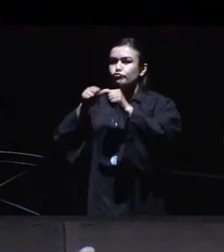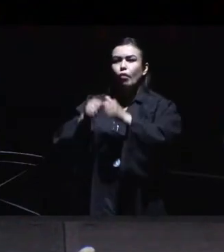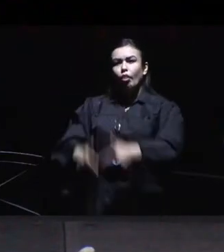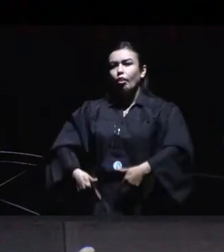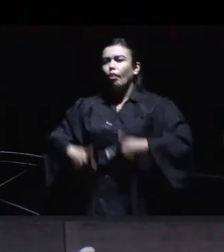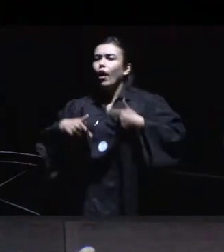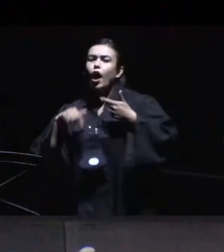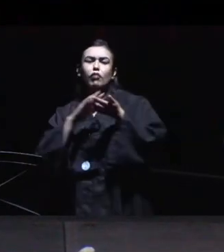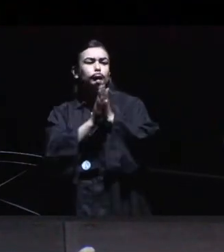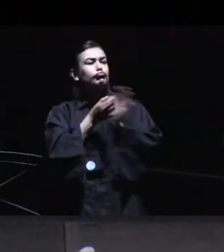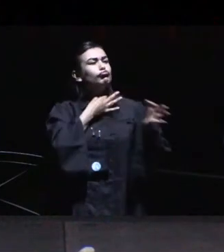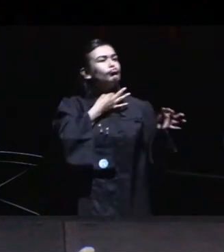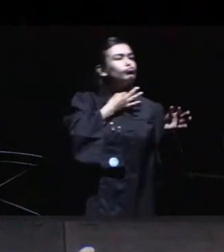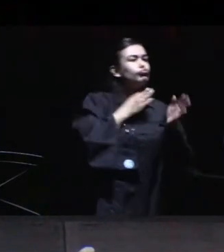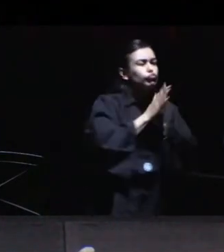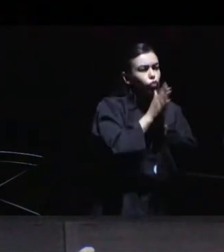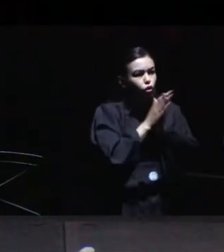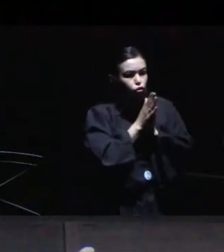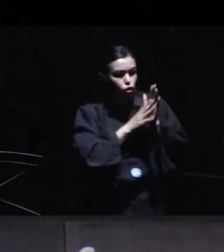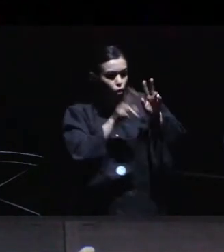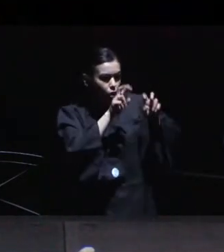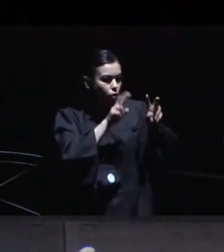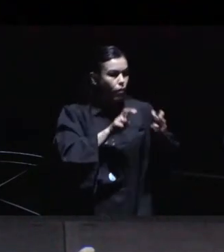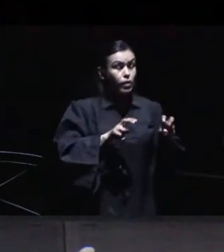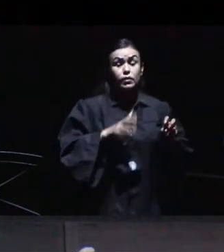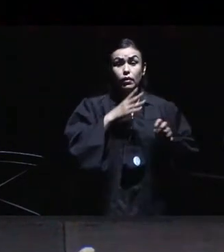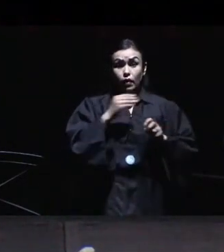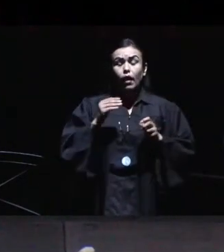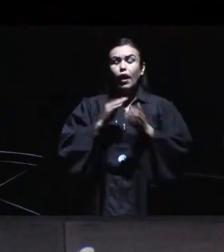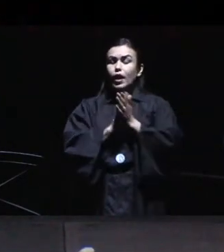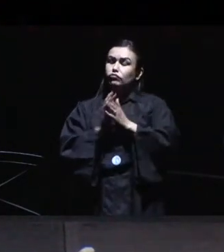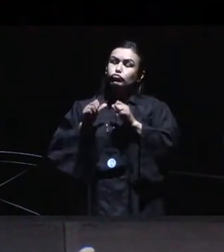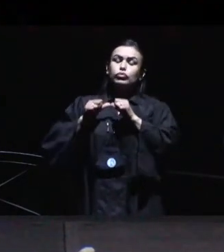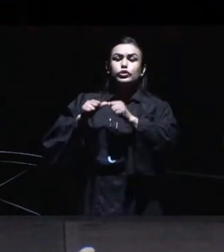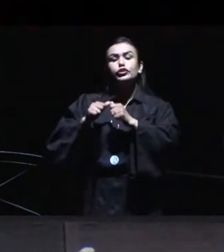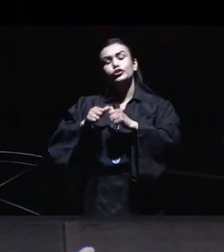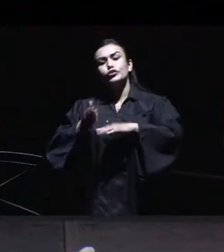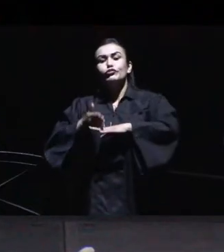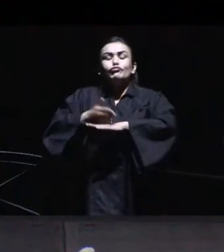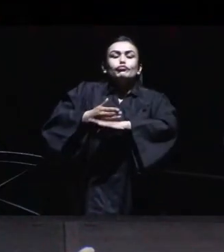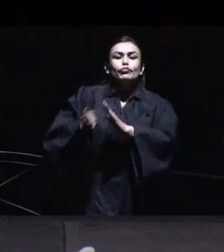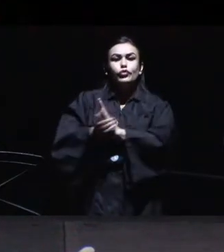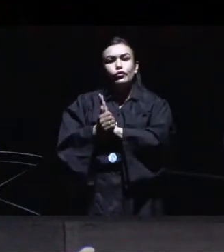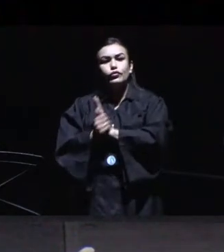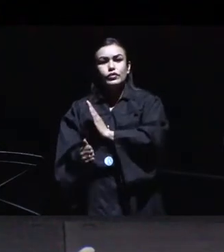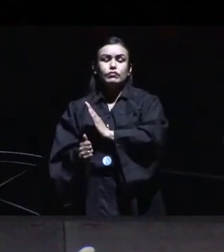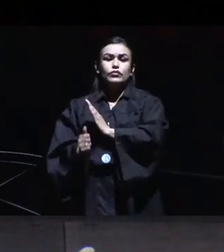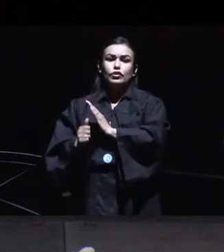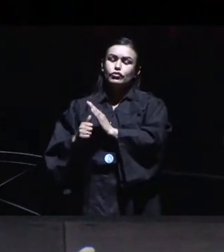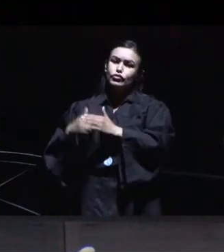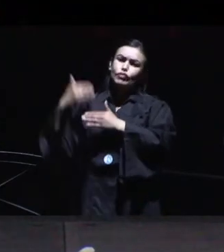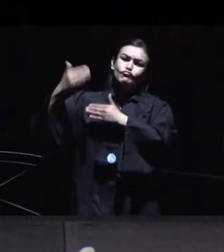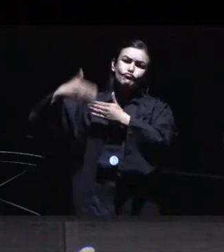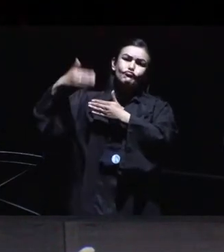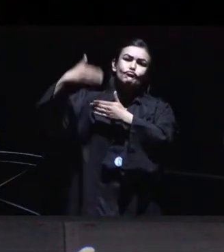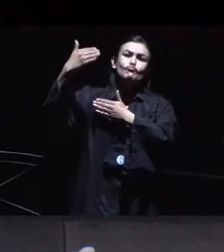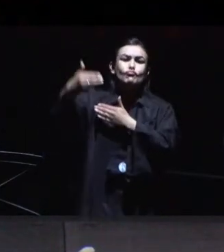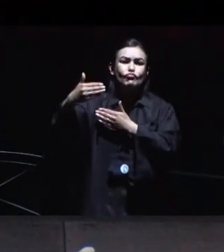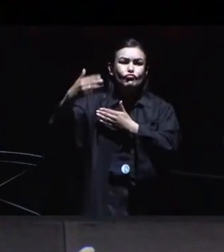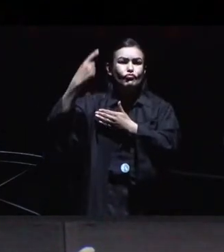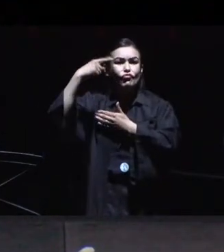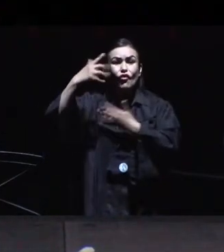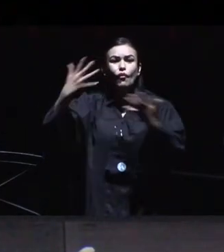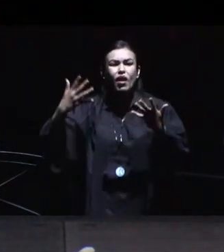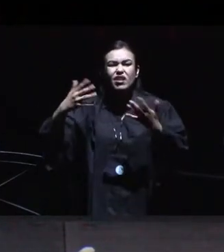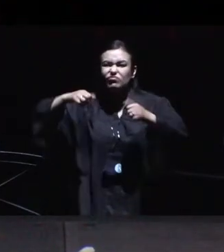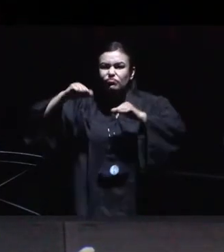to continue to develop and reshape our skill sets for the months and years ahead, so that we can all benefit